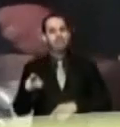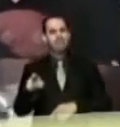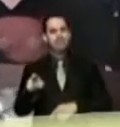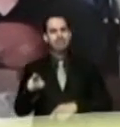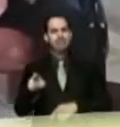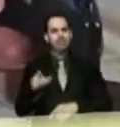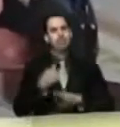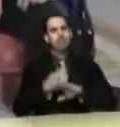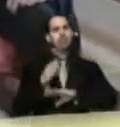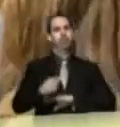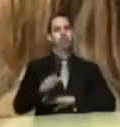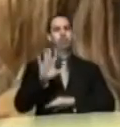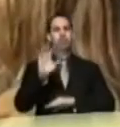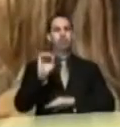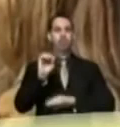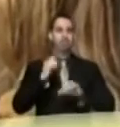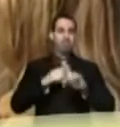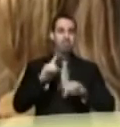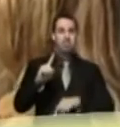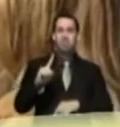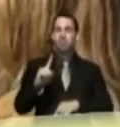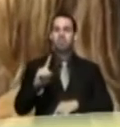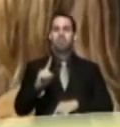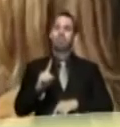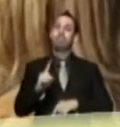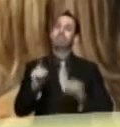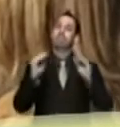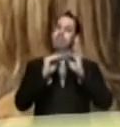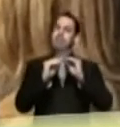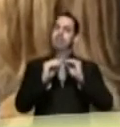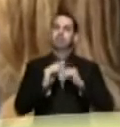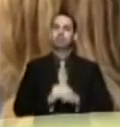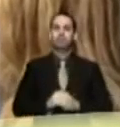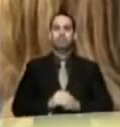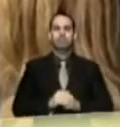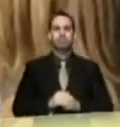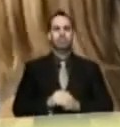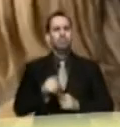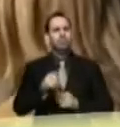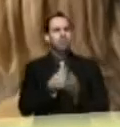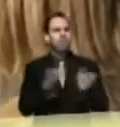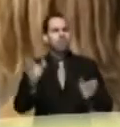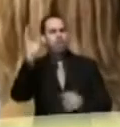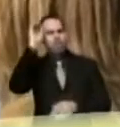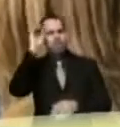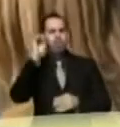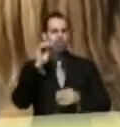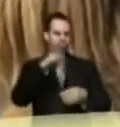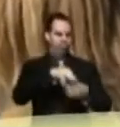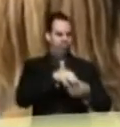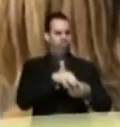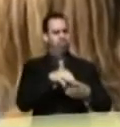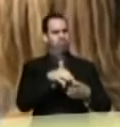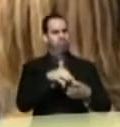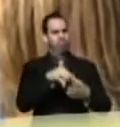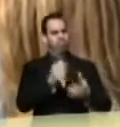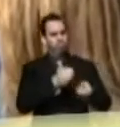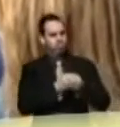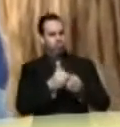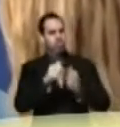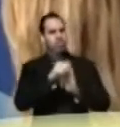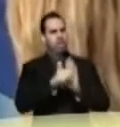del 50 más 1. What would be your general overall opinion on a vote favoring statehood?